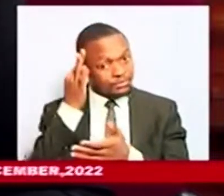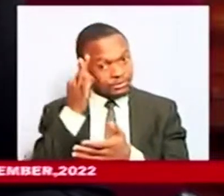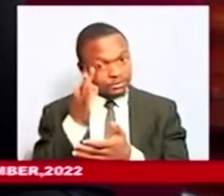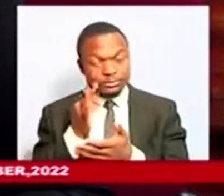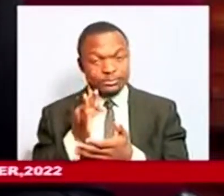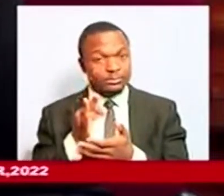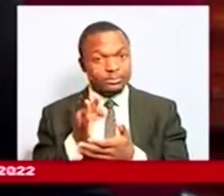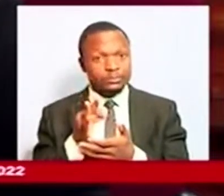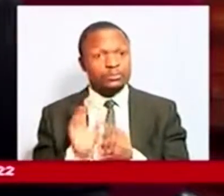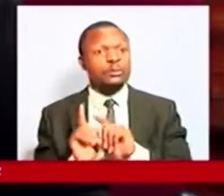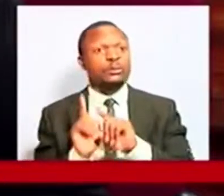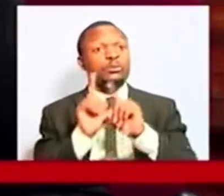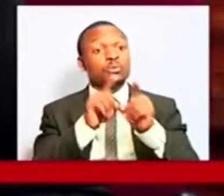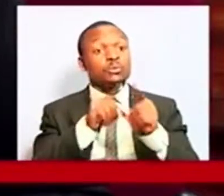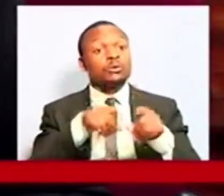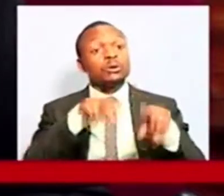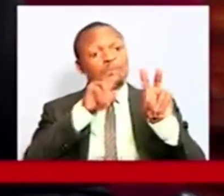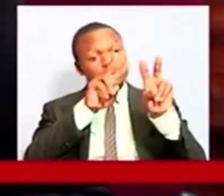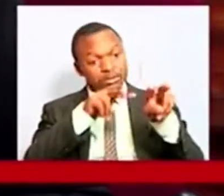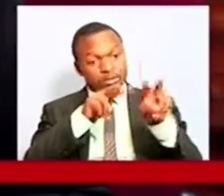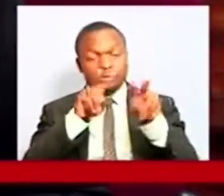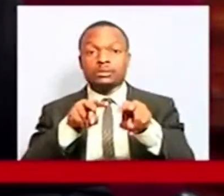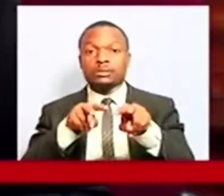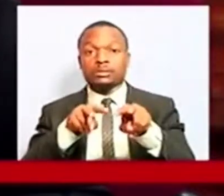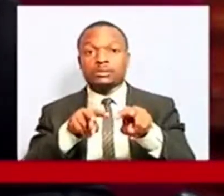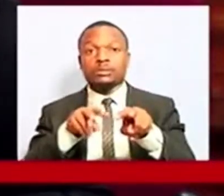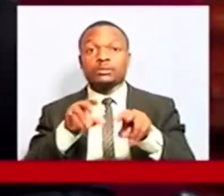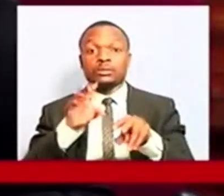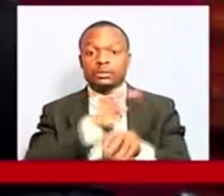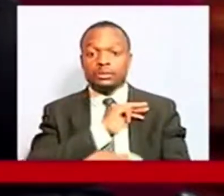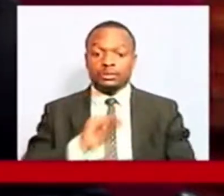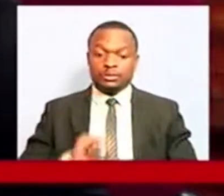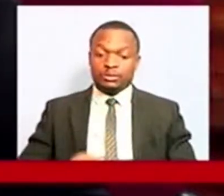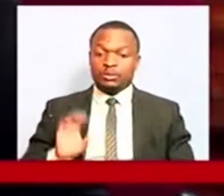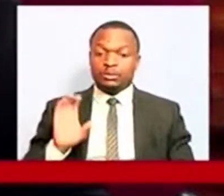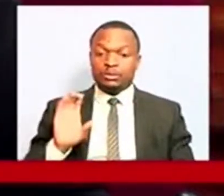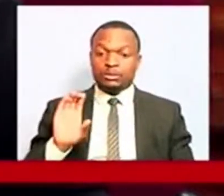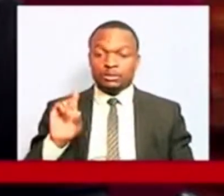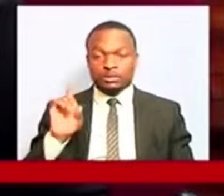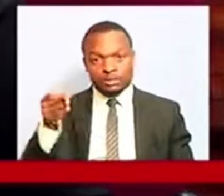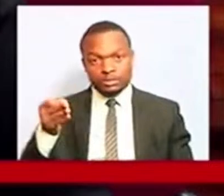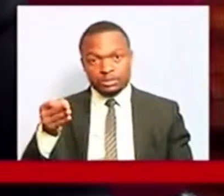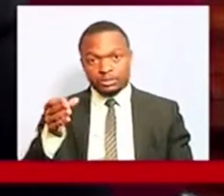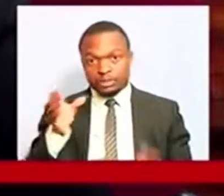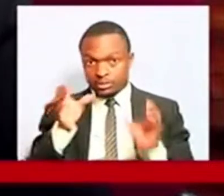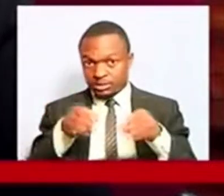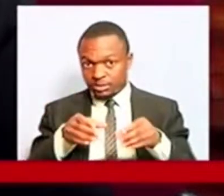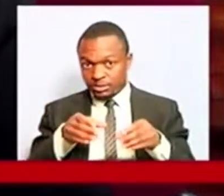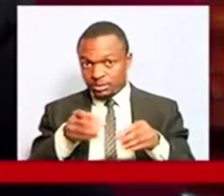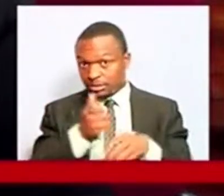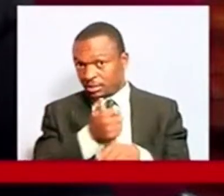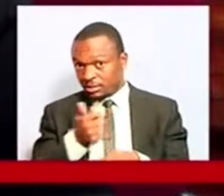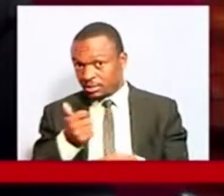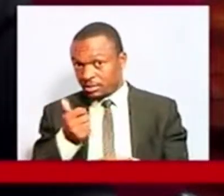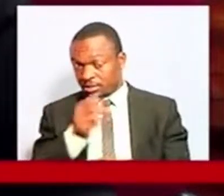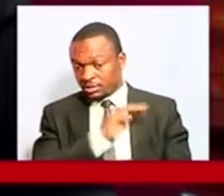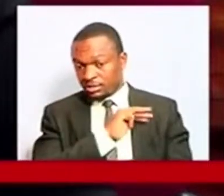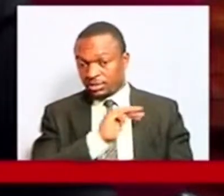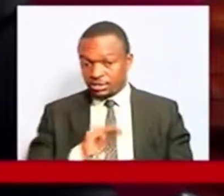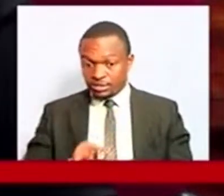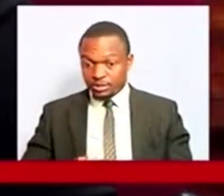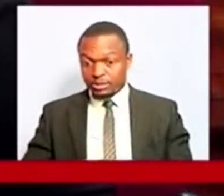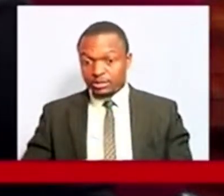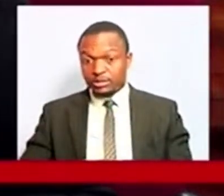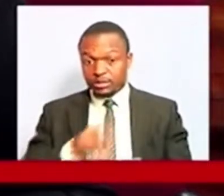to verify, there's also a member from the CDF committee, as well as a member from the